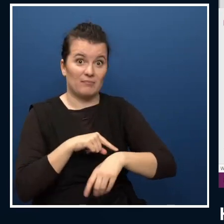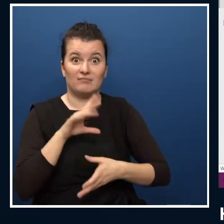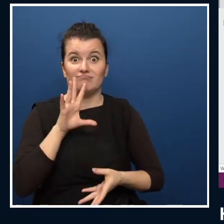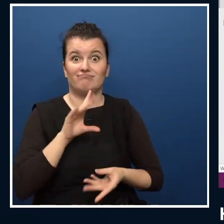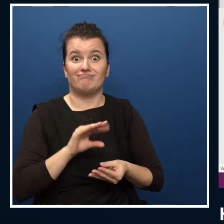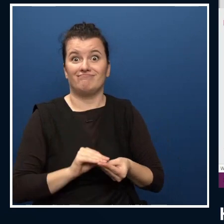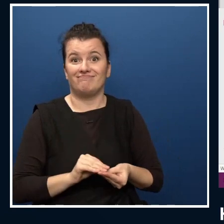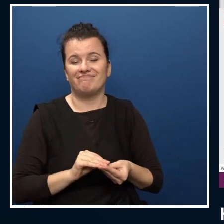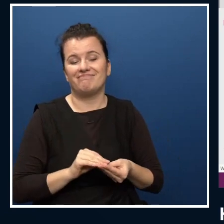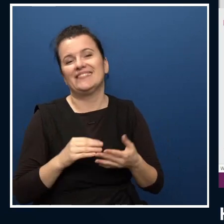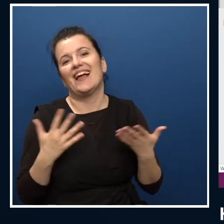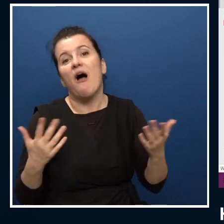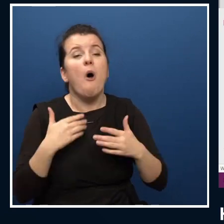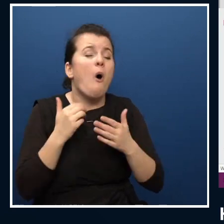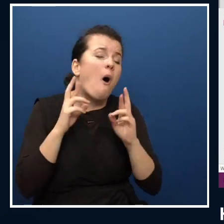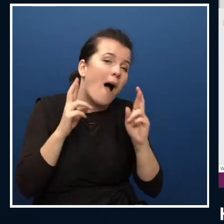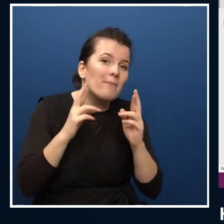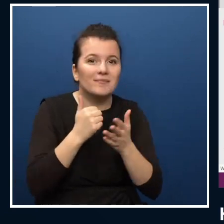helpful.